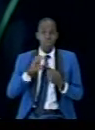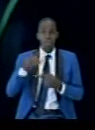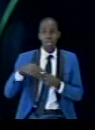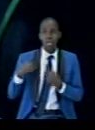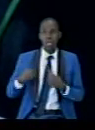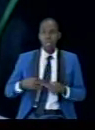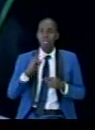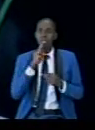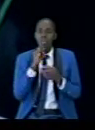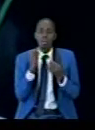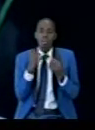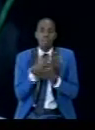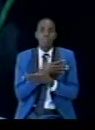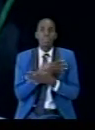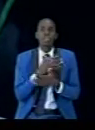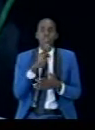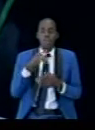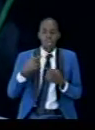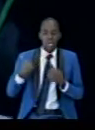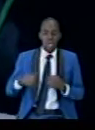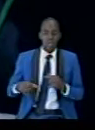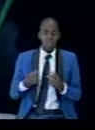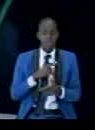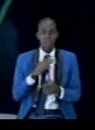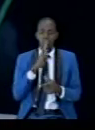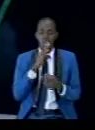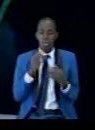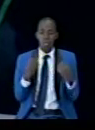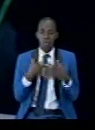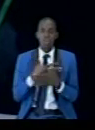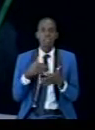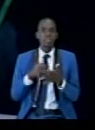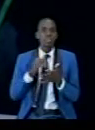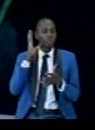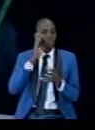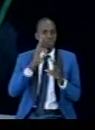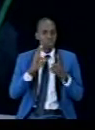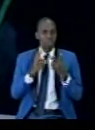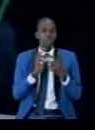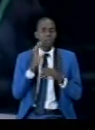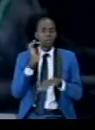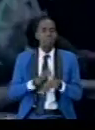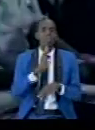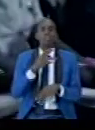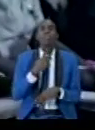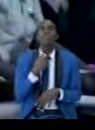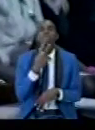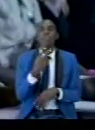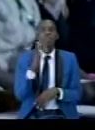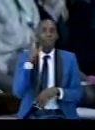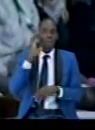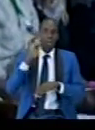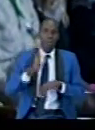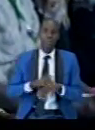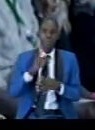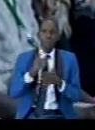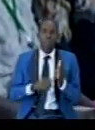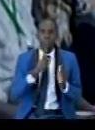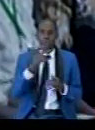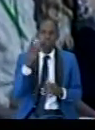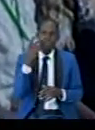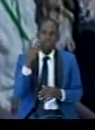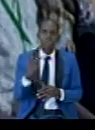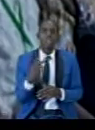heart first will get afraid, and then it will affect your voice. It will affect what you see. It will be pouring